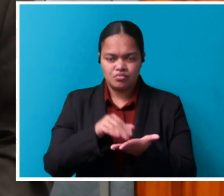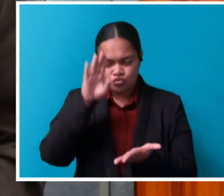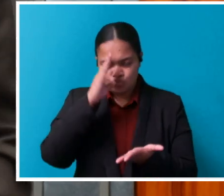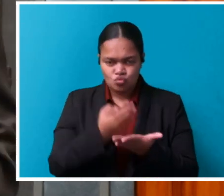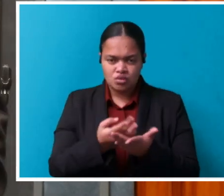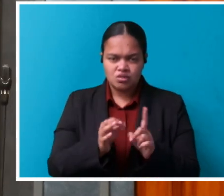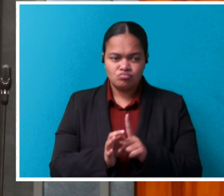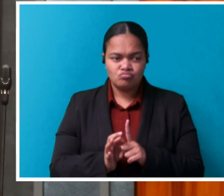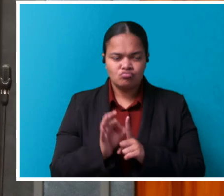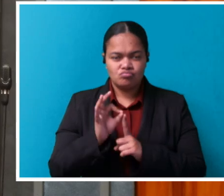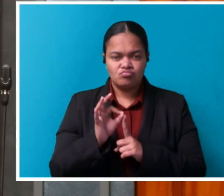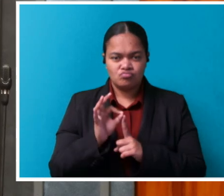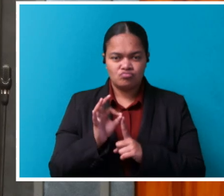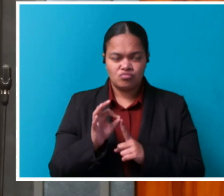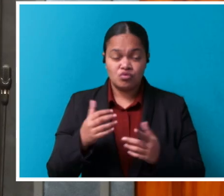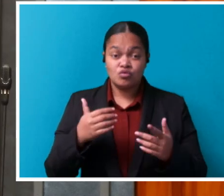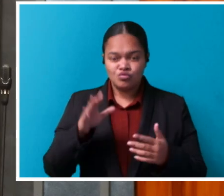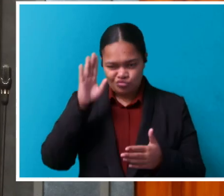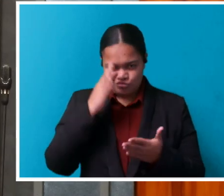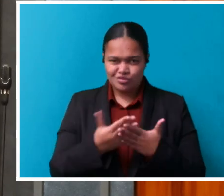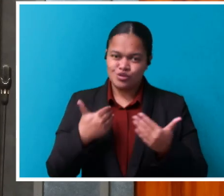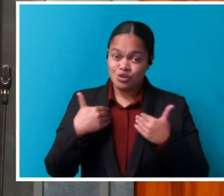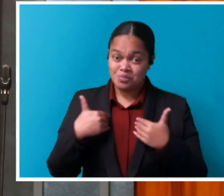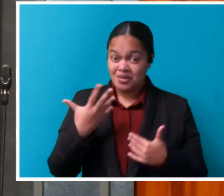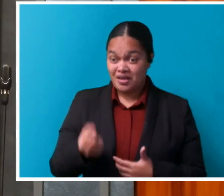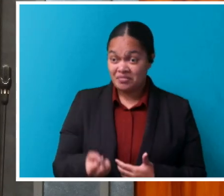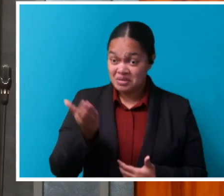of USP are here,